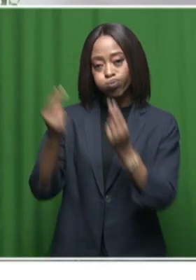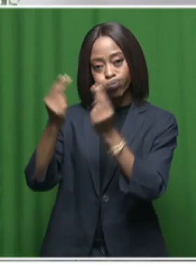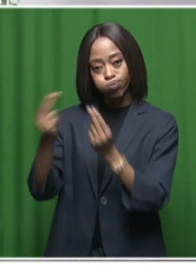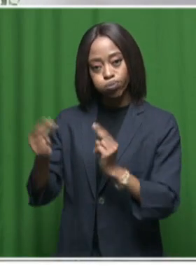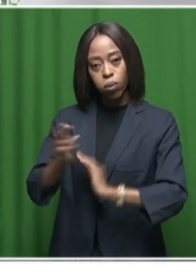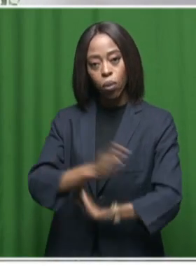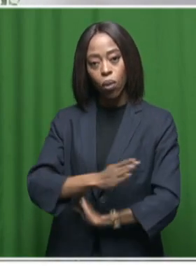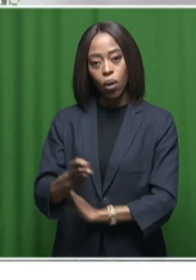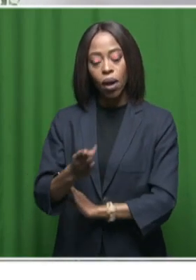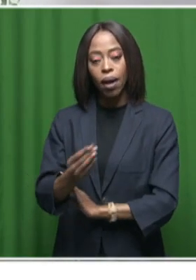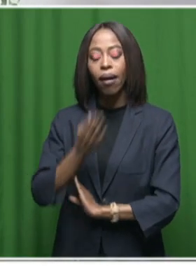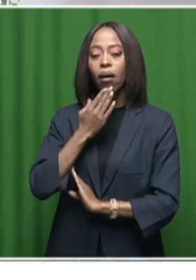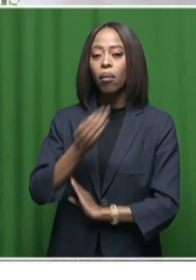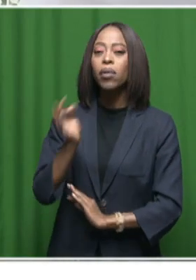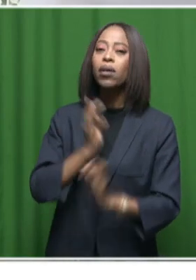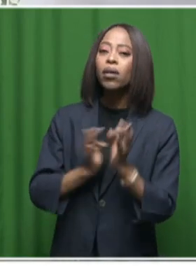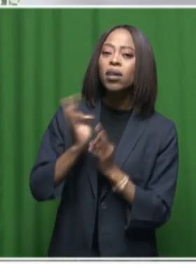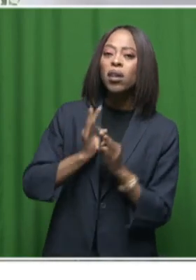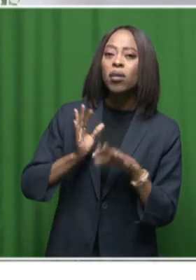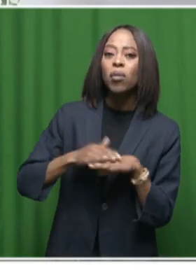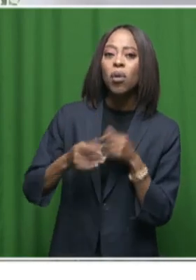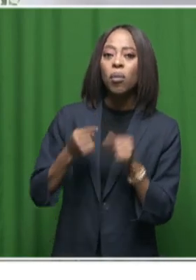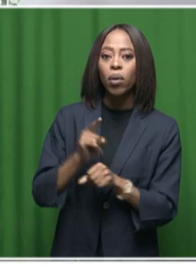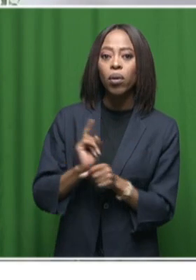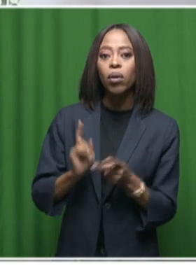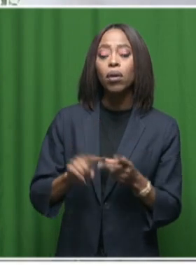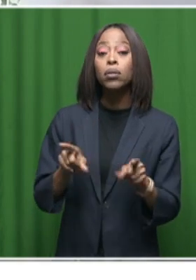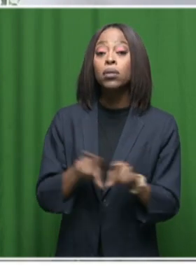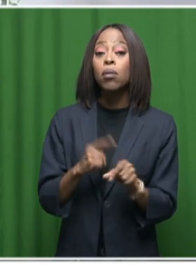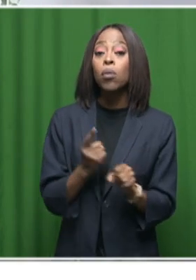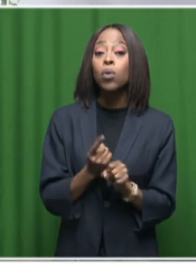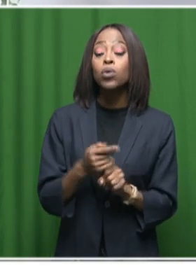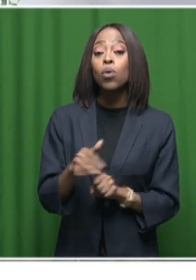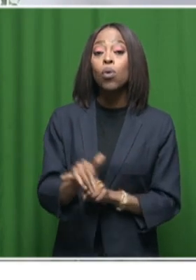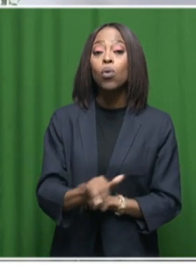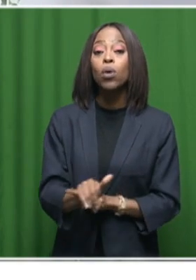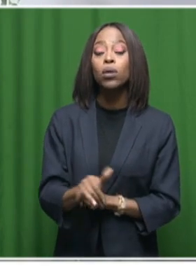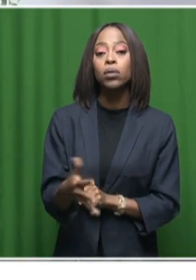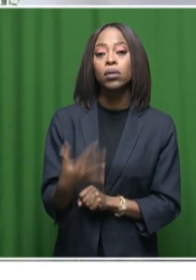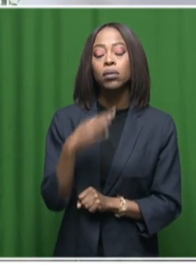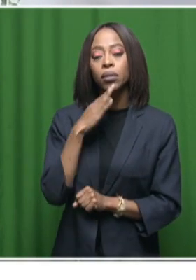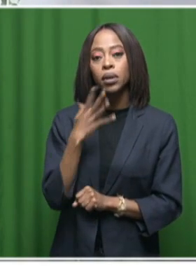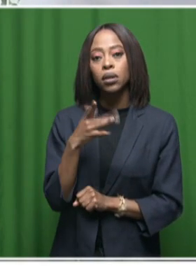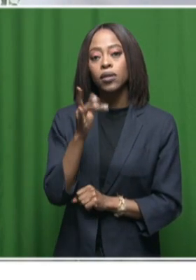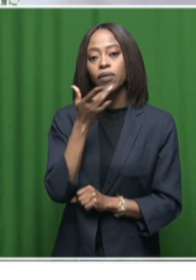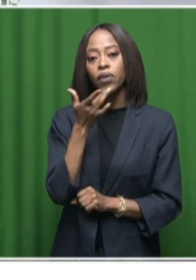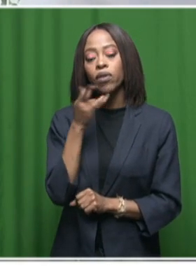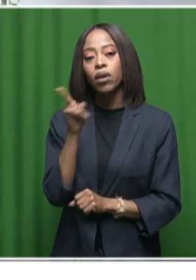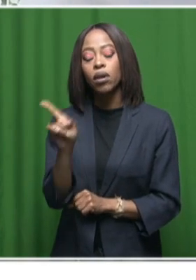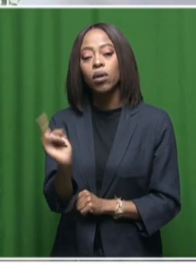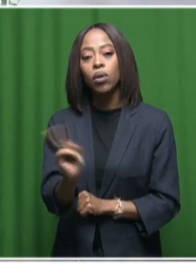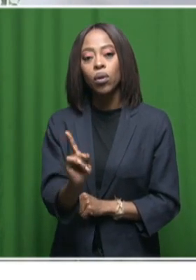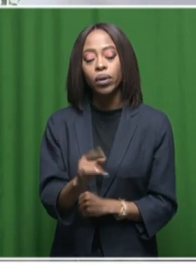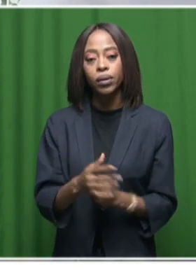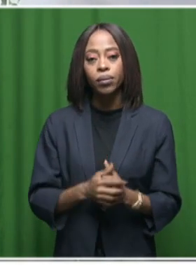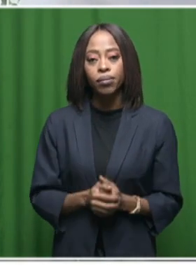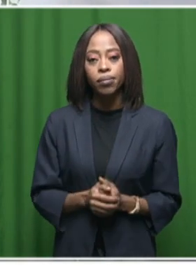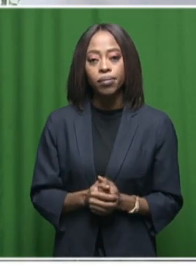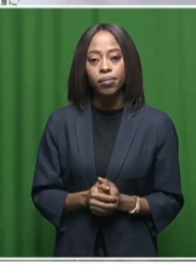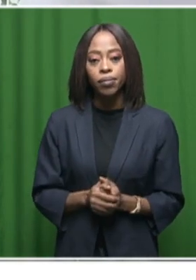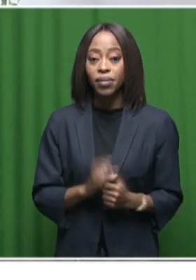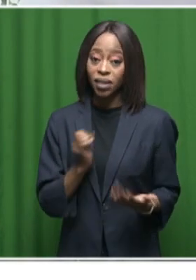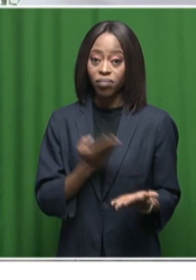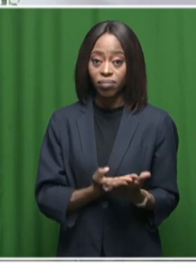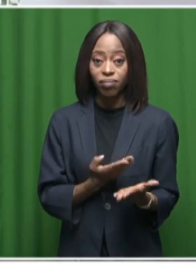exhibition. Unpack some of the pieces there, and which one is your favorite, if that's